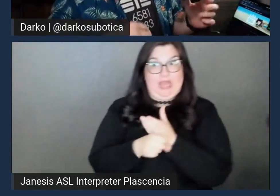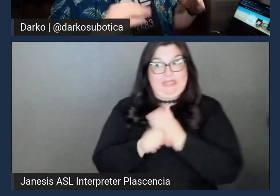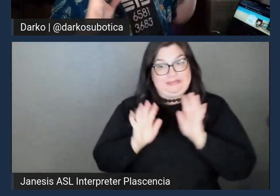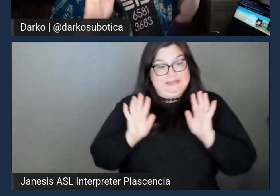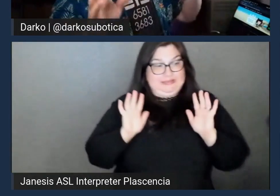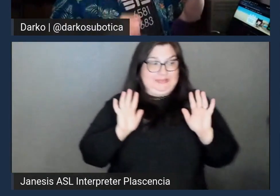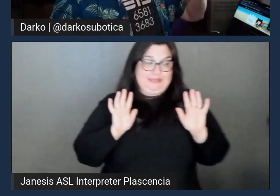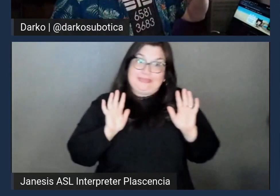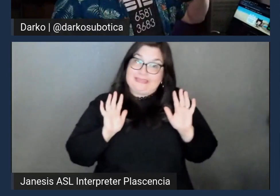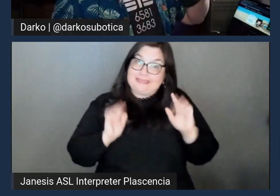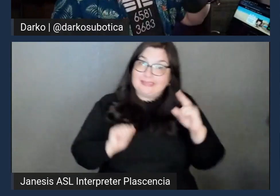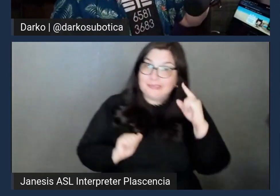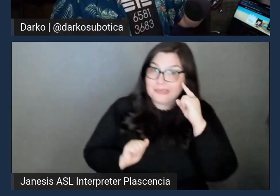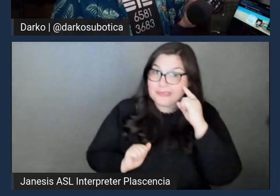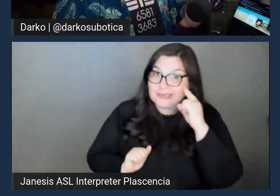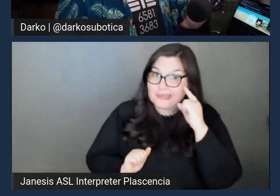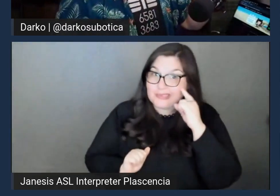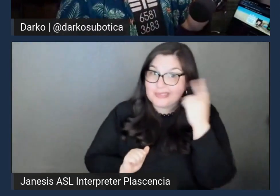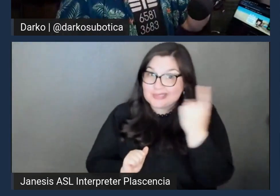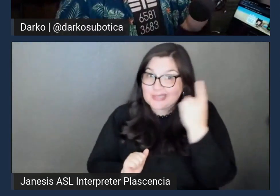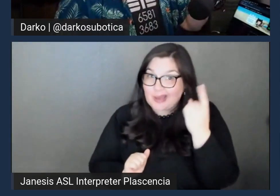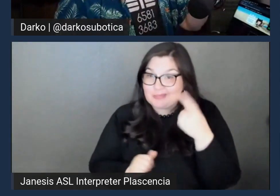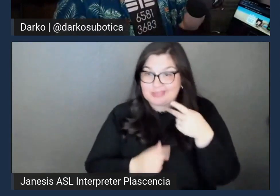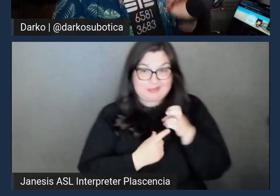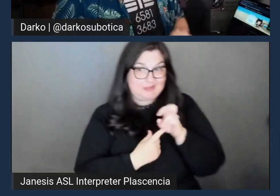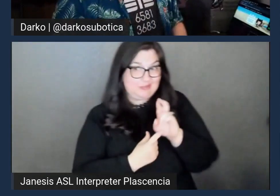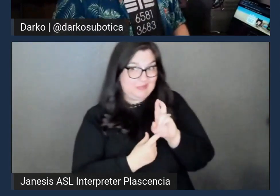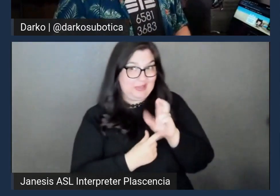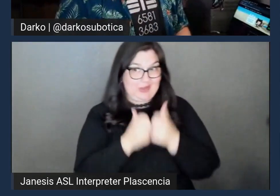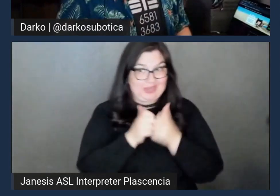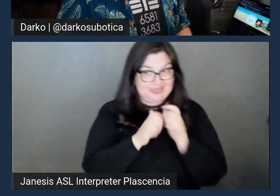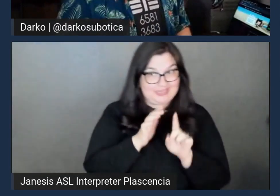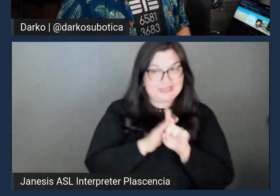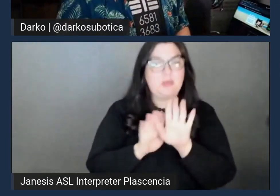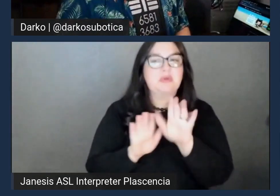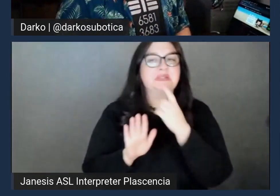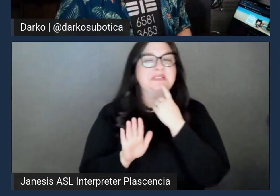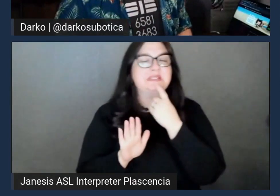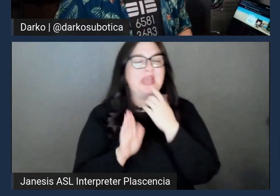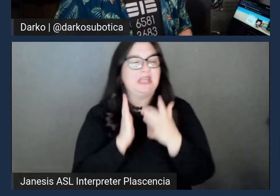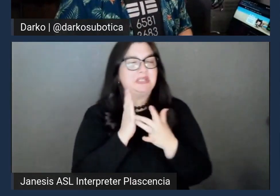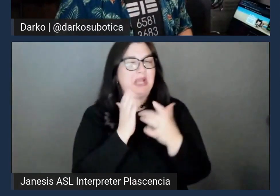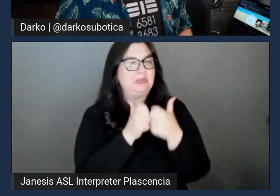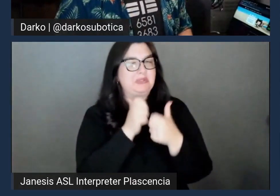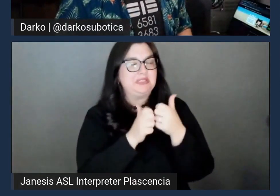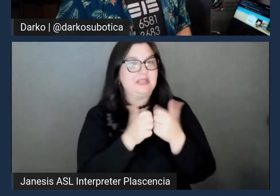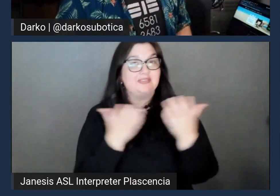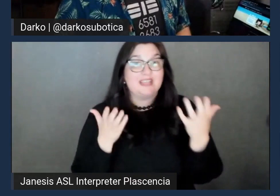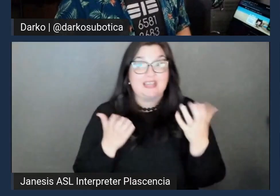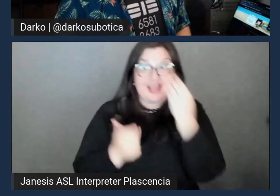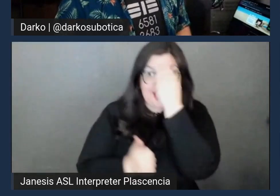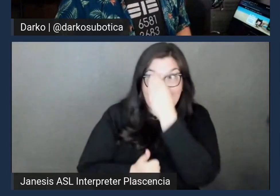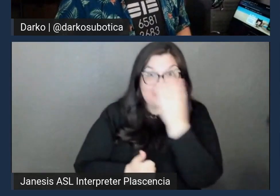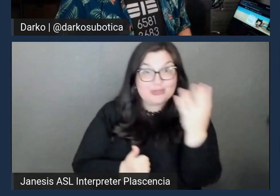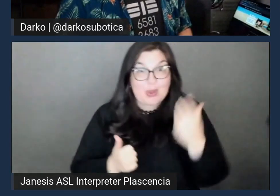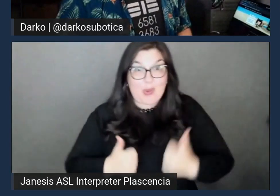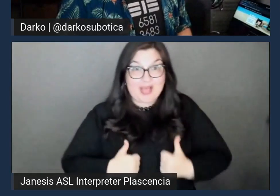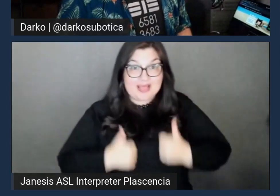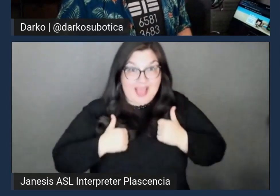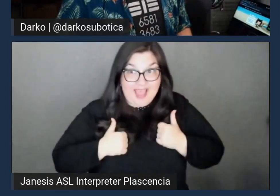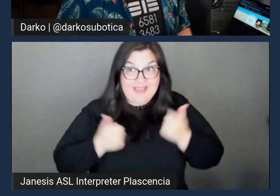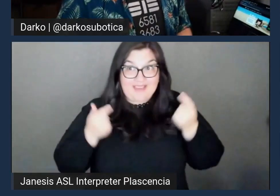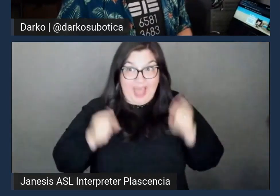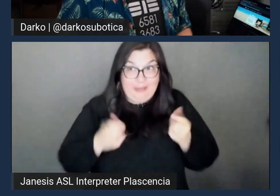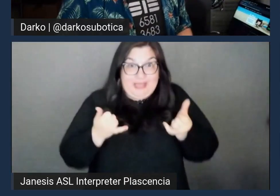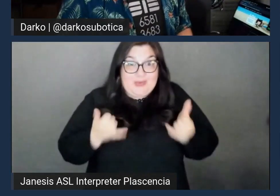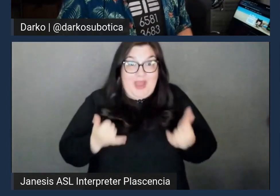it's something. I think Peter had issues with his technical issues. So yeah, folks, this is live. So yeah, Peter. I hope Peter will